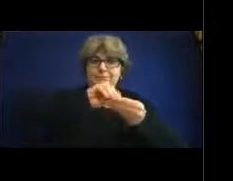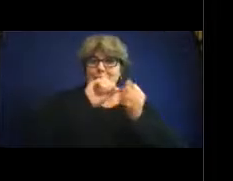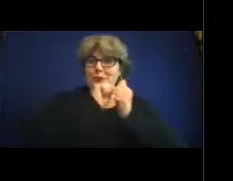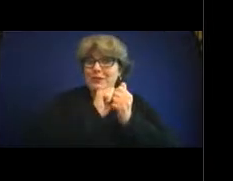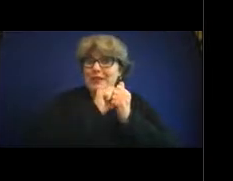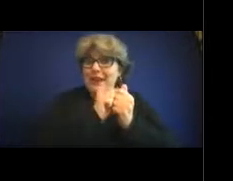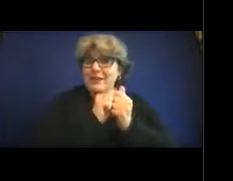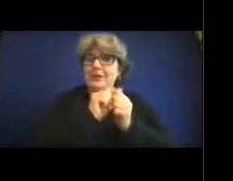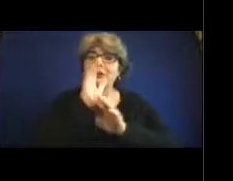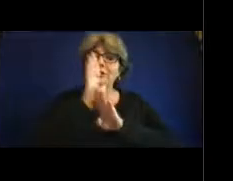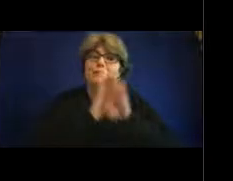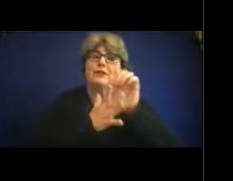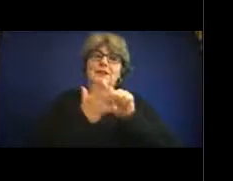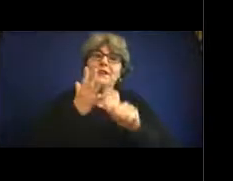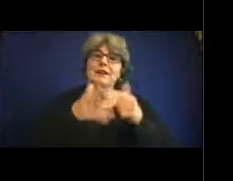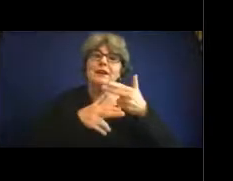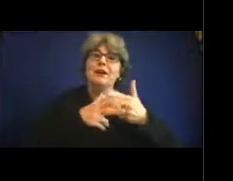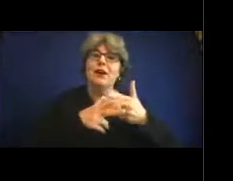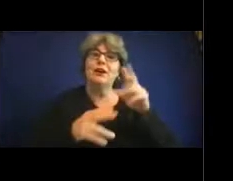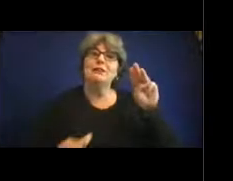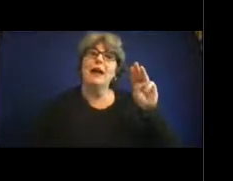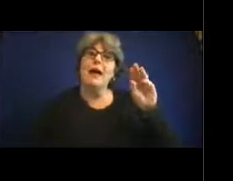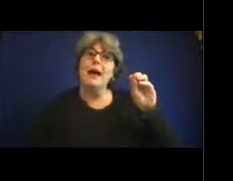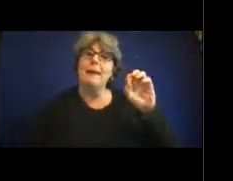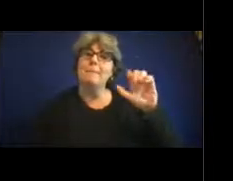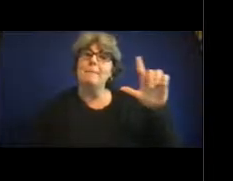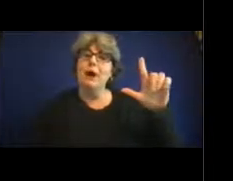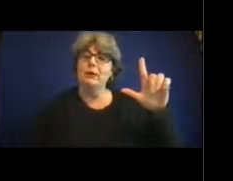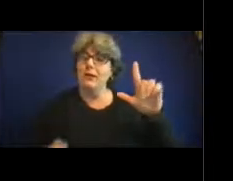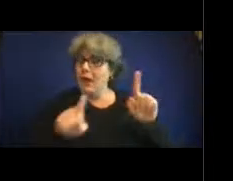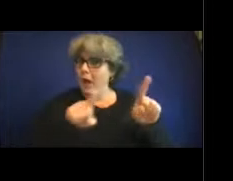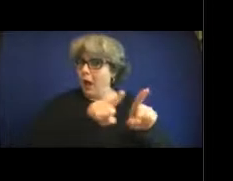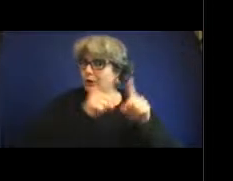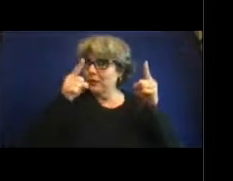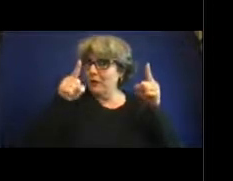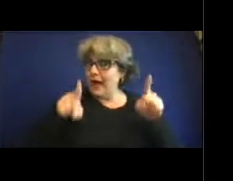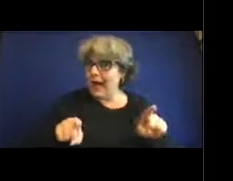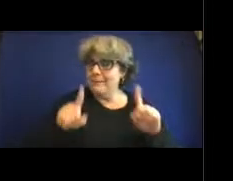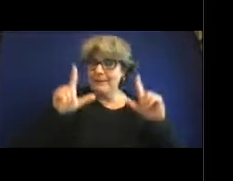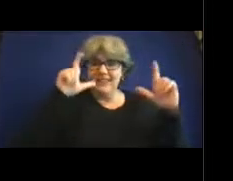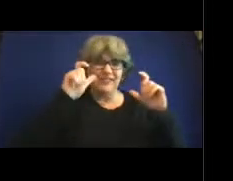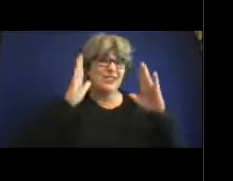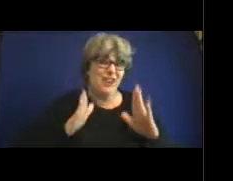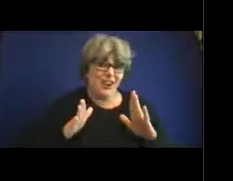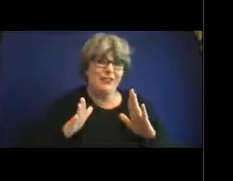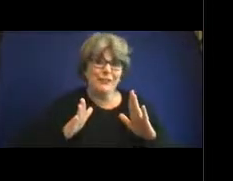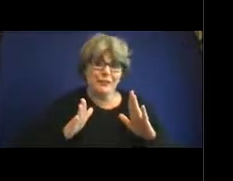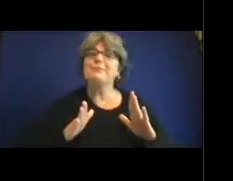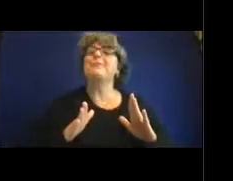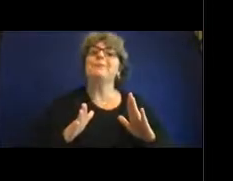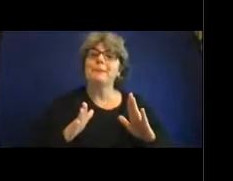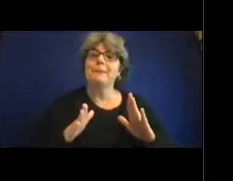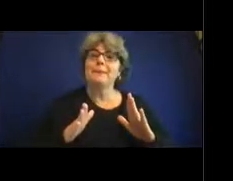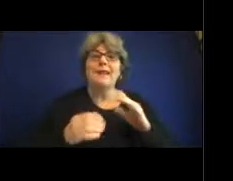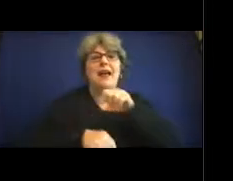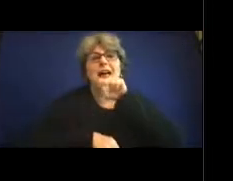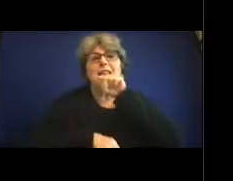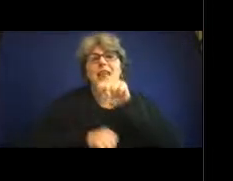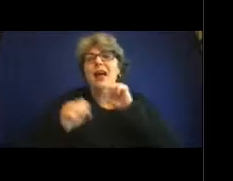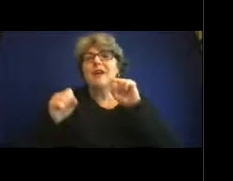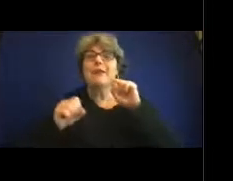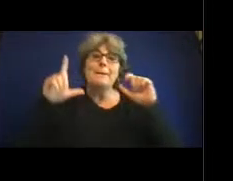to build these things called models. I also happen to be a photographer. I love taking